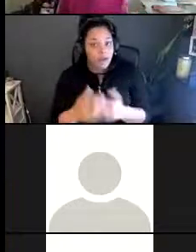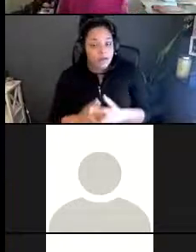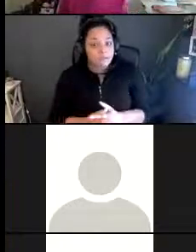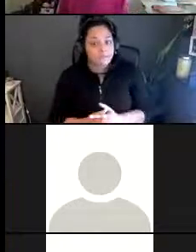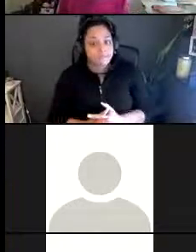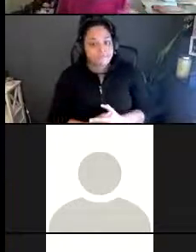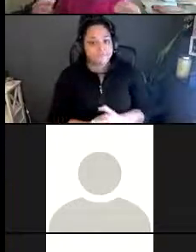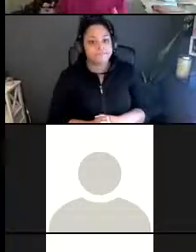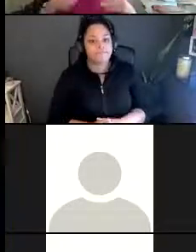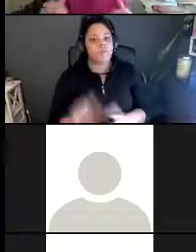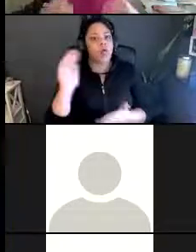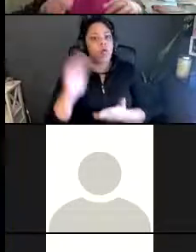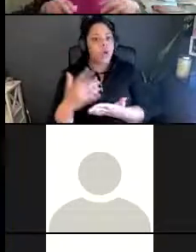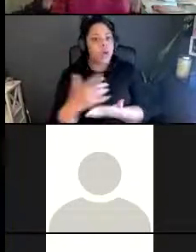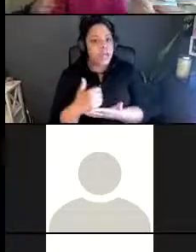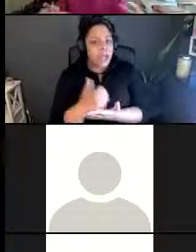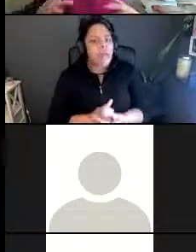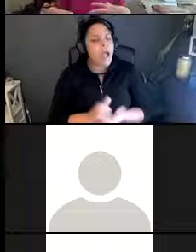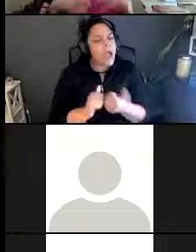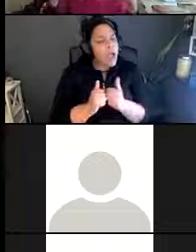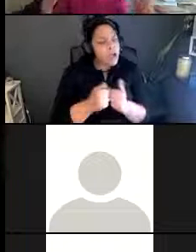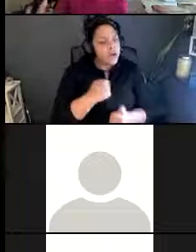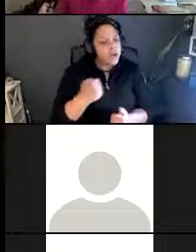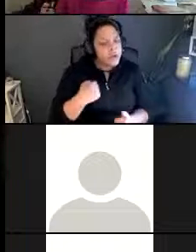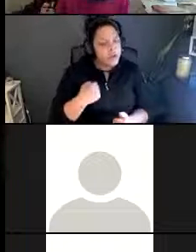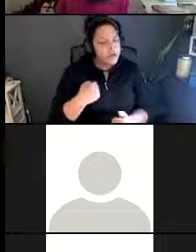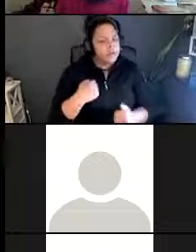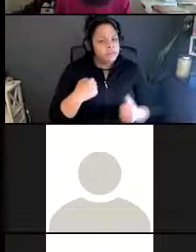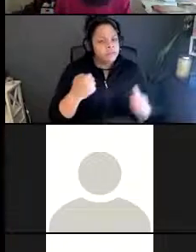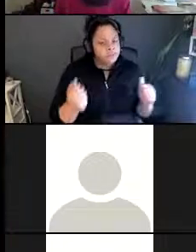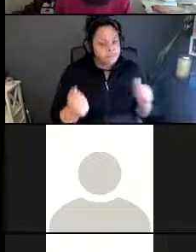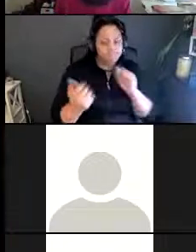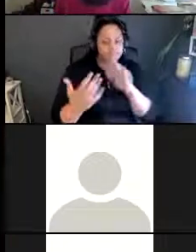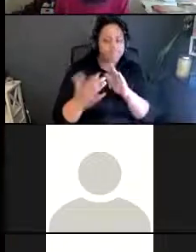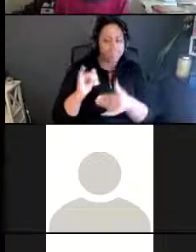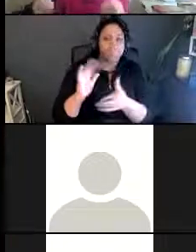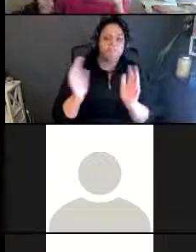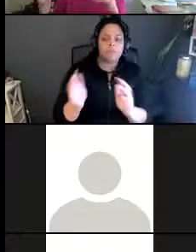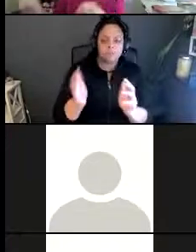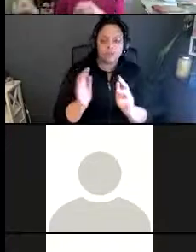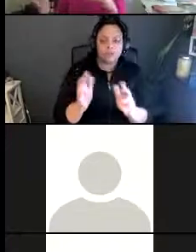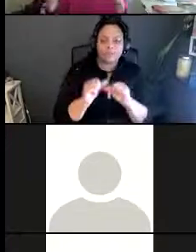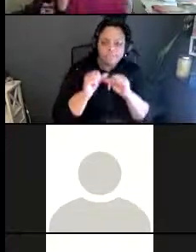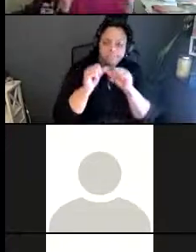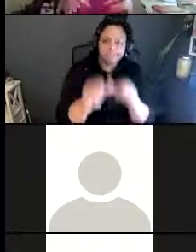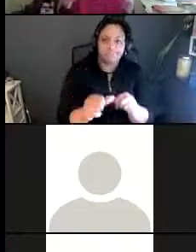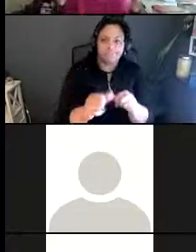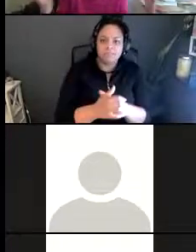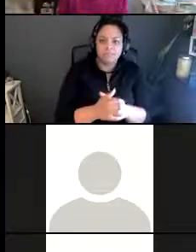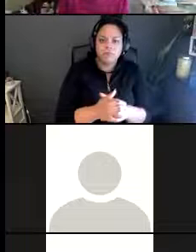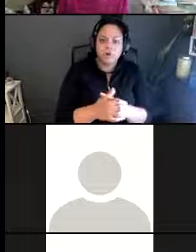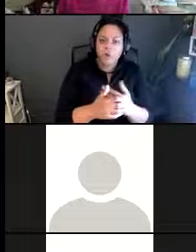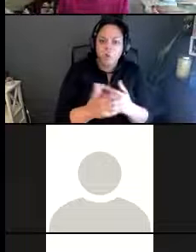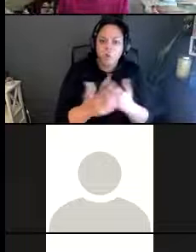lower income folks, how are we beginning and continuing the conversation of what's the impact